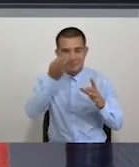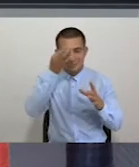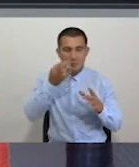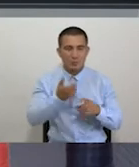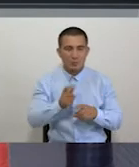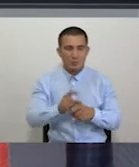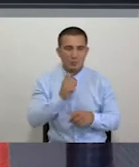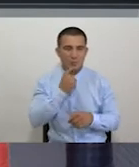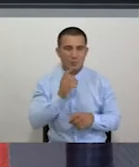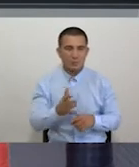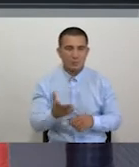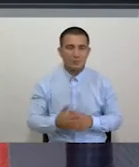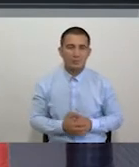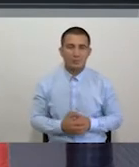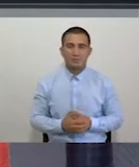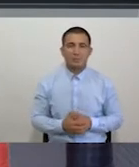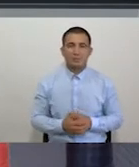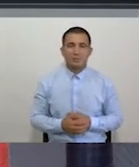keladi.